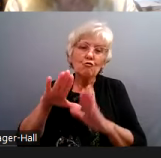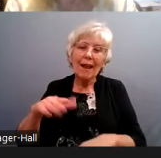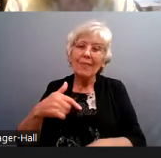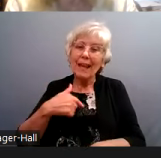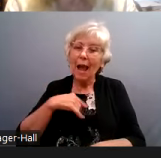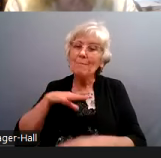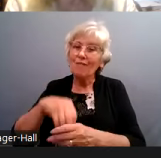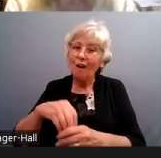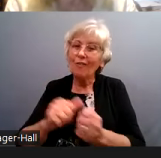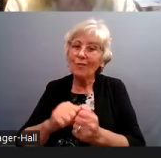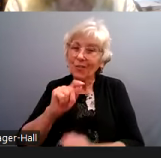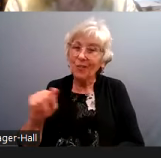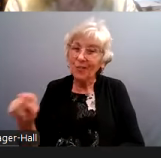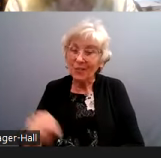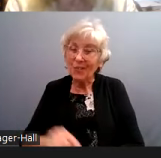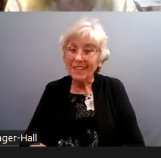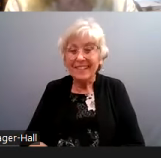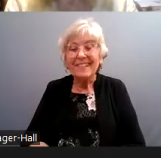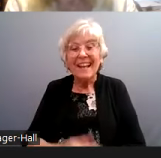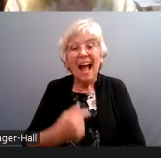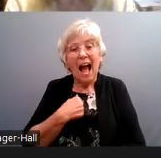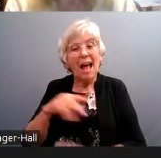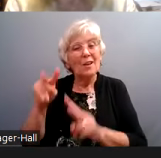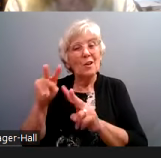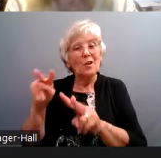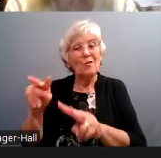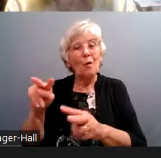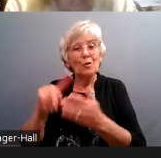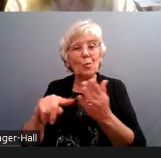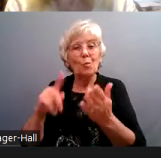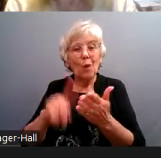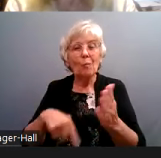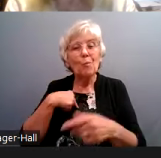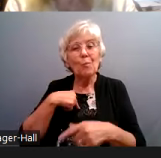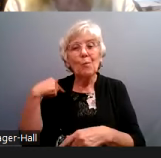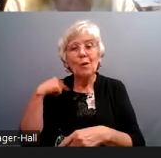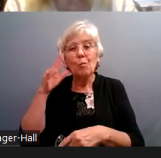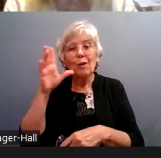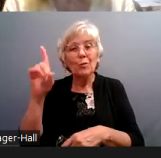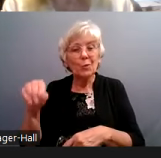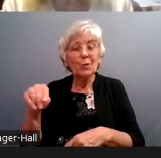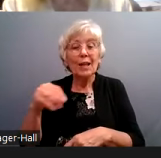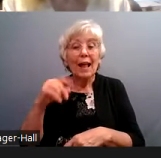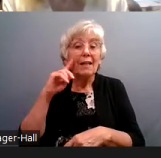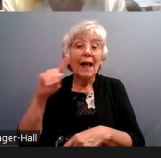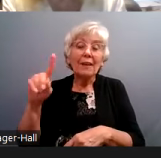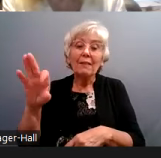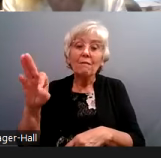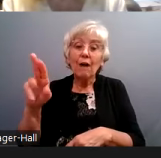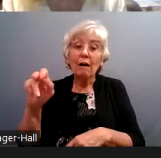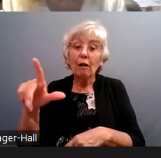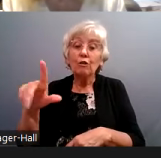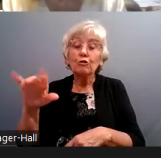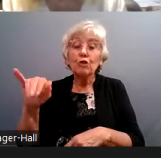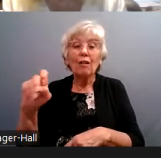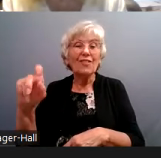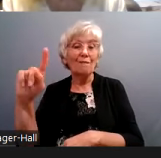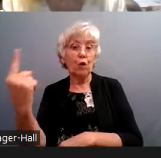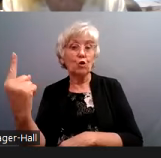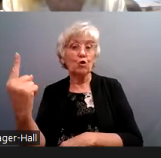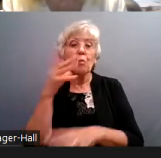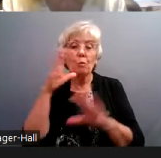far, and I just look forward to what we're going to do. And I think the Fungal Jungle is just the first of many things that we're going to do together.